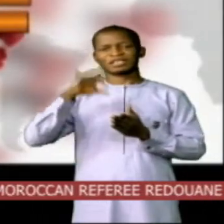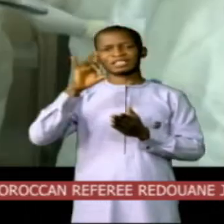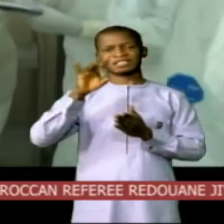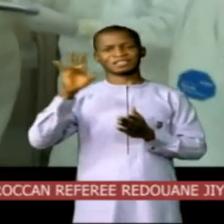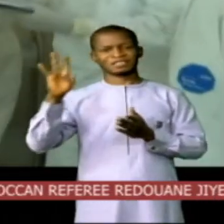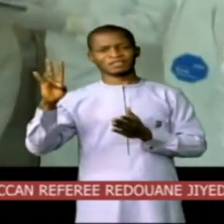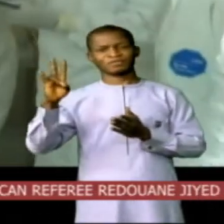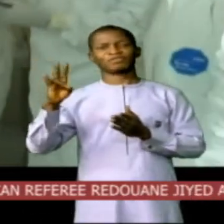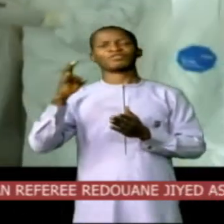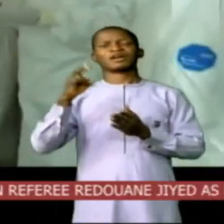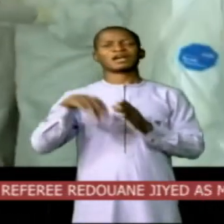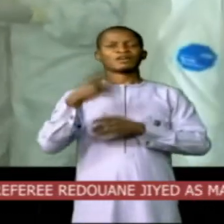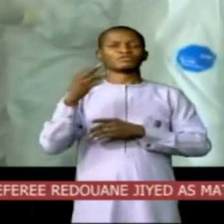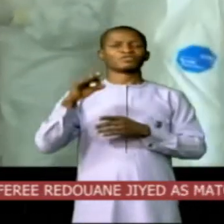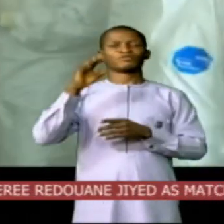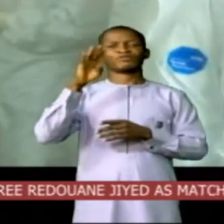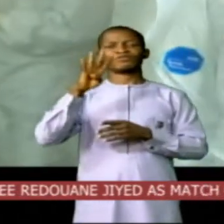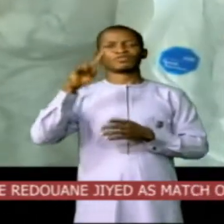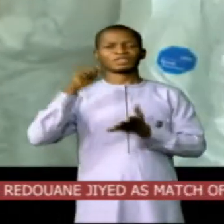6,687, up from